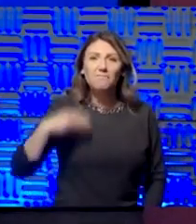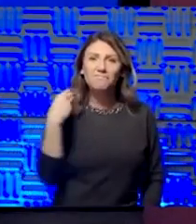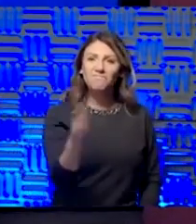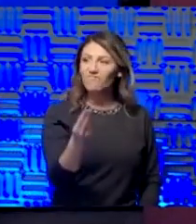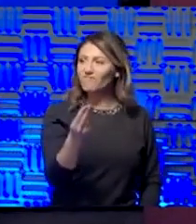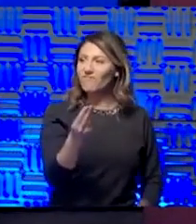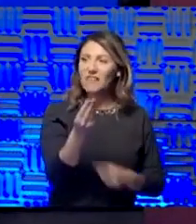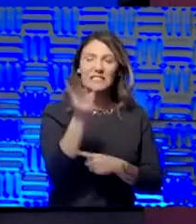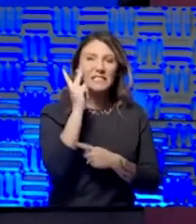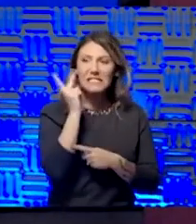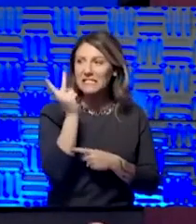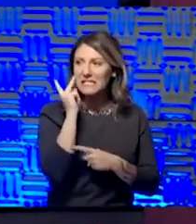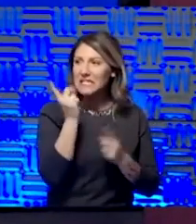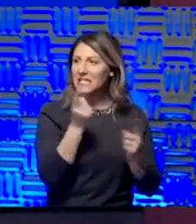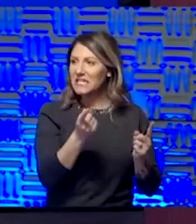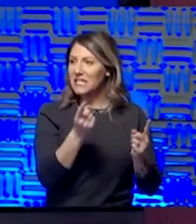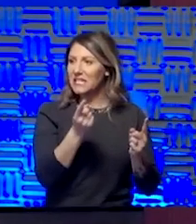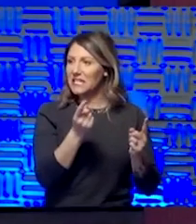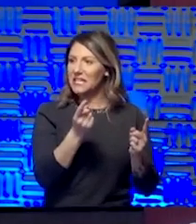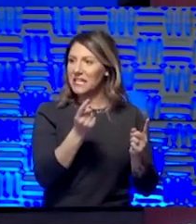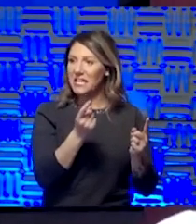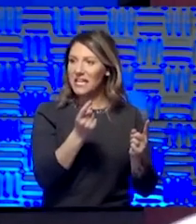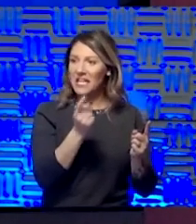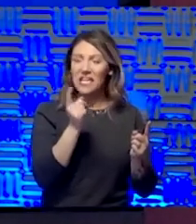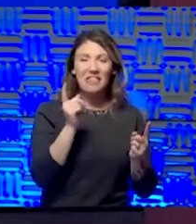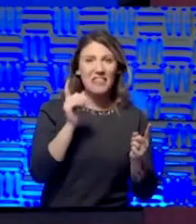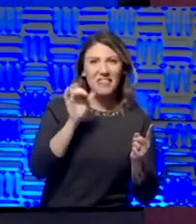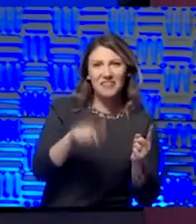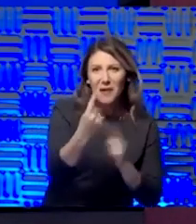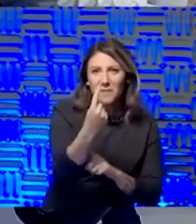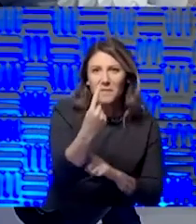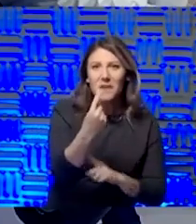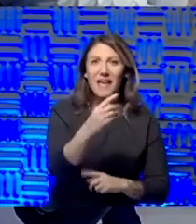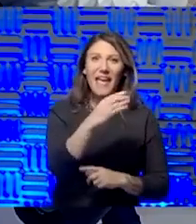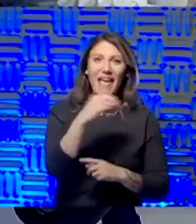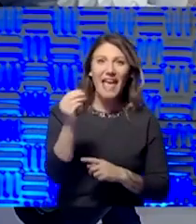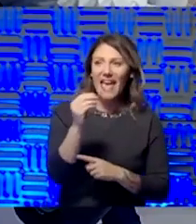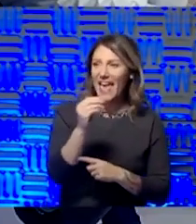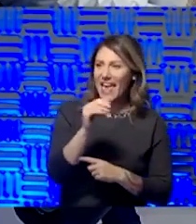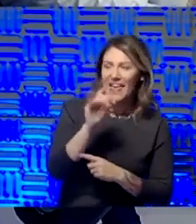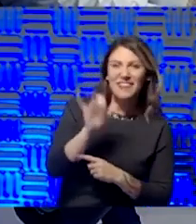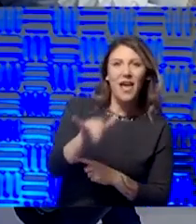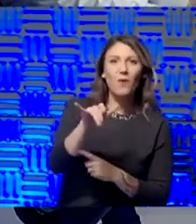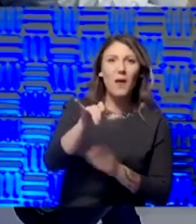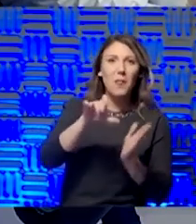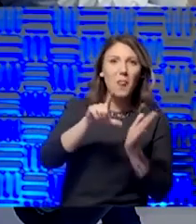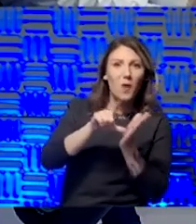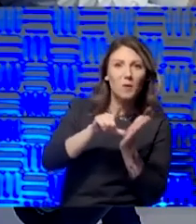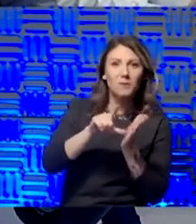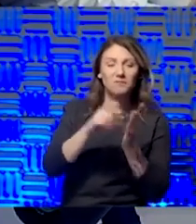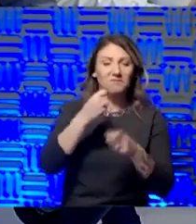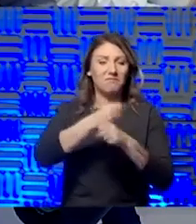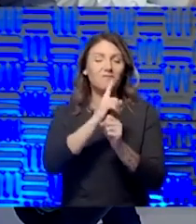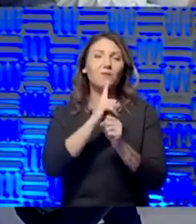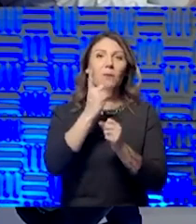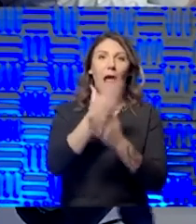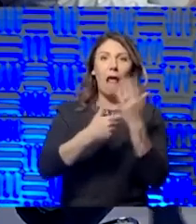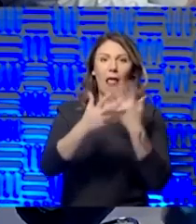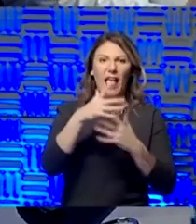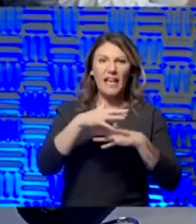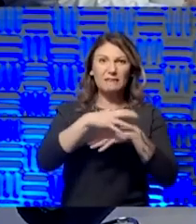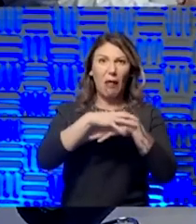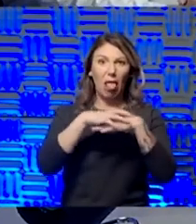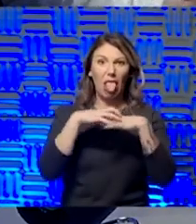is that? Let's see. I've got both the this one, and I got my lotion to make sure my hands don't fall off and all my skin